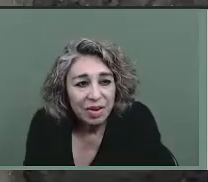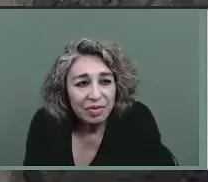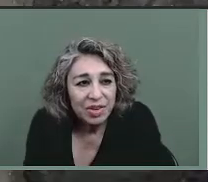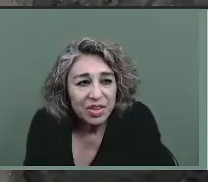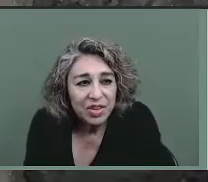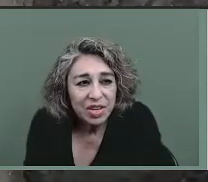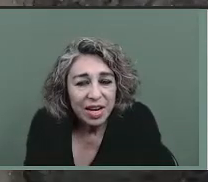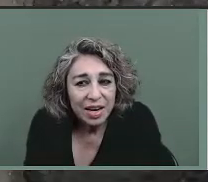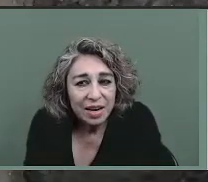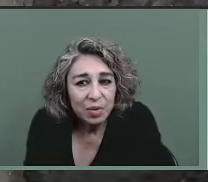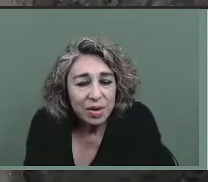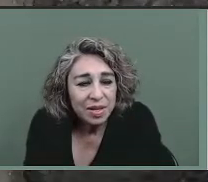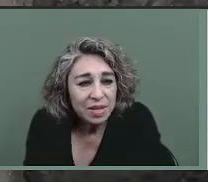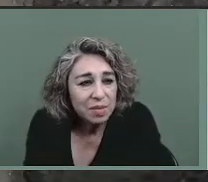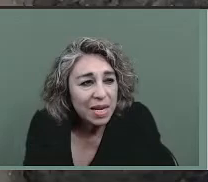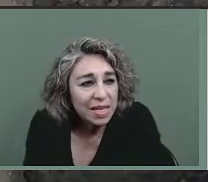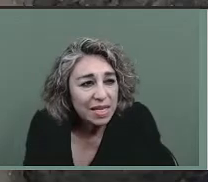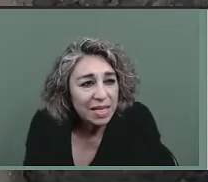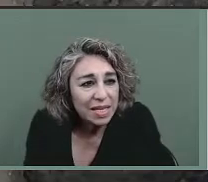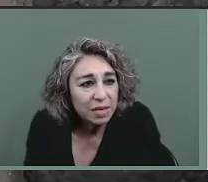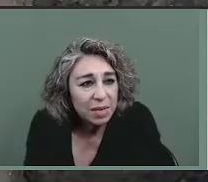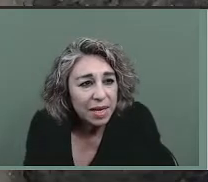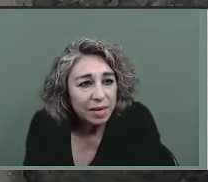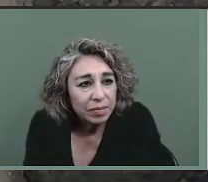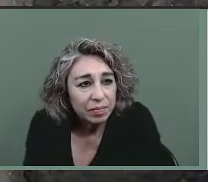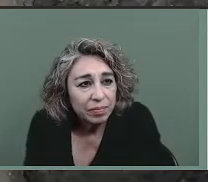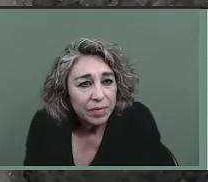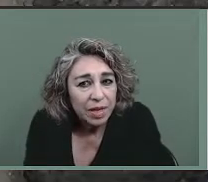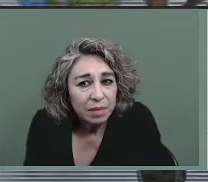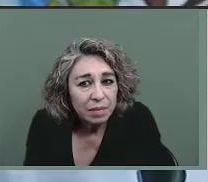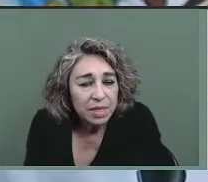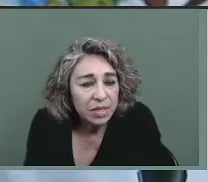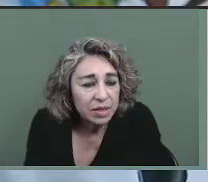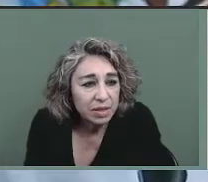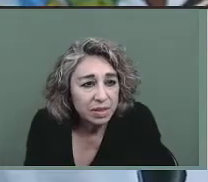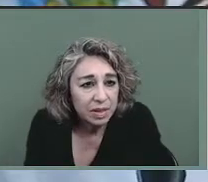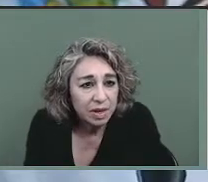after I finished in one of these meetings, he said to me,